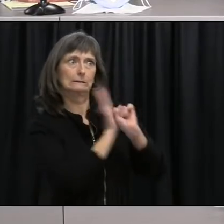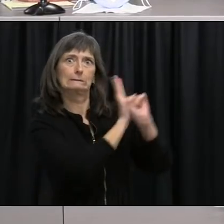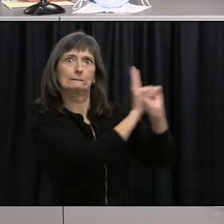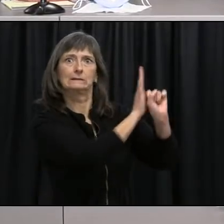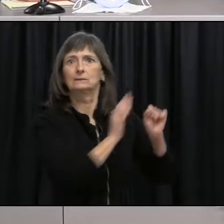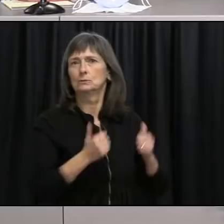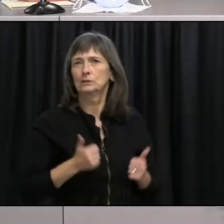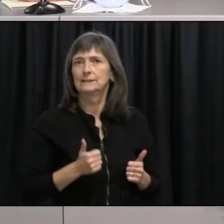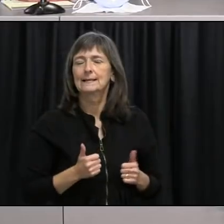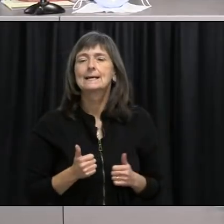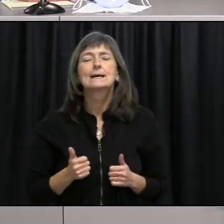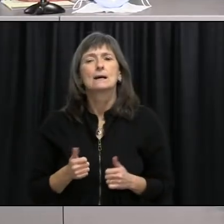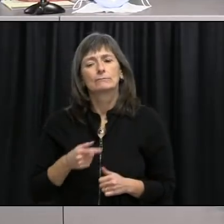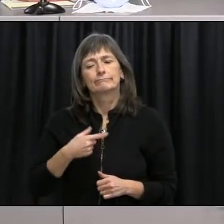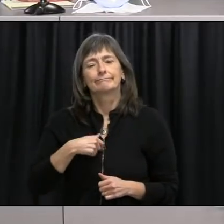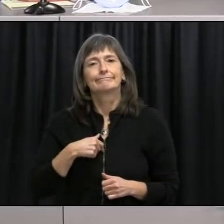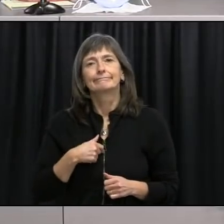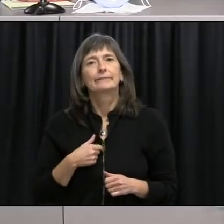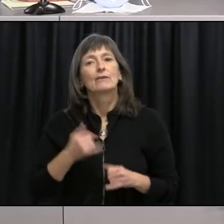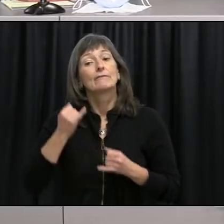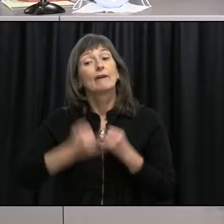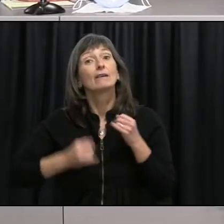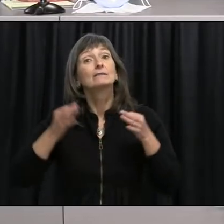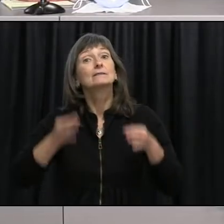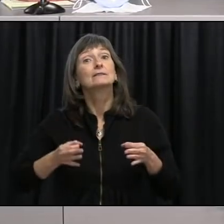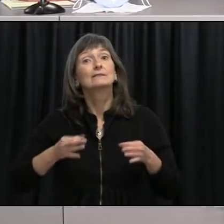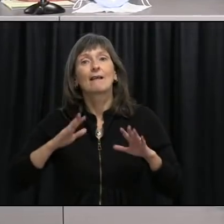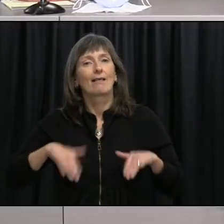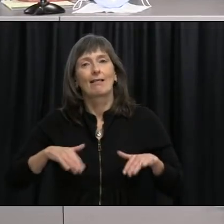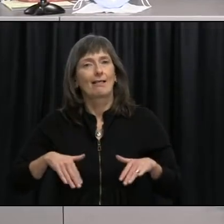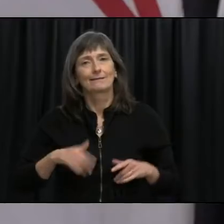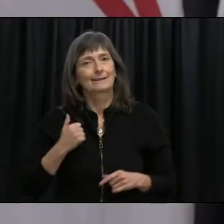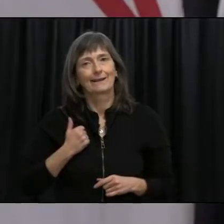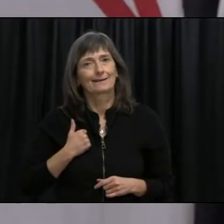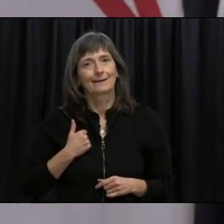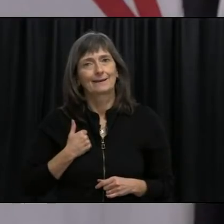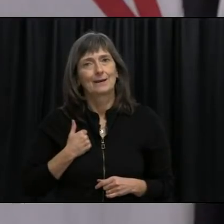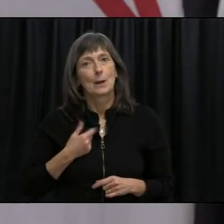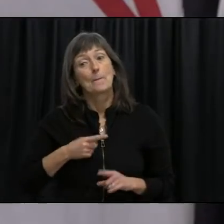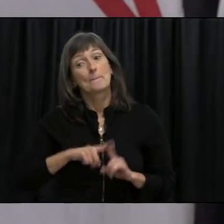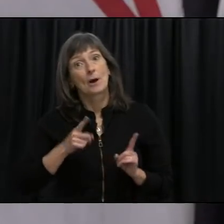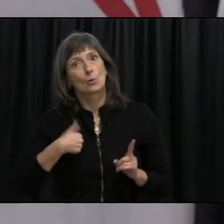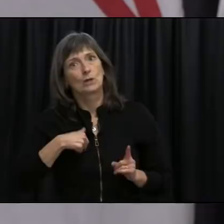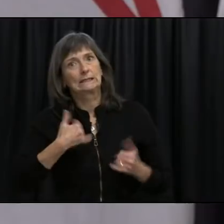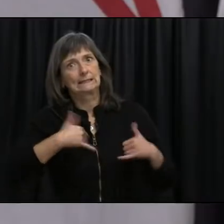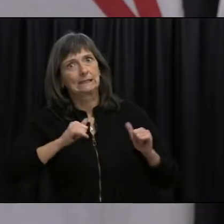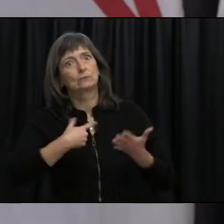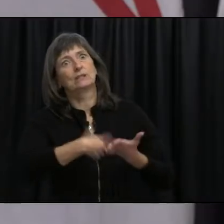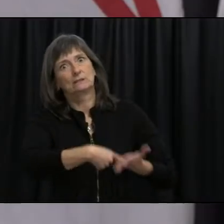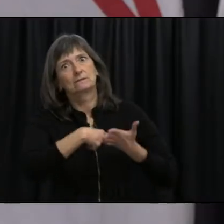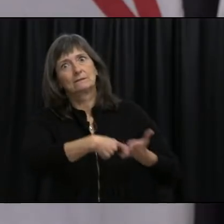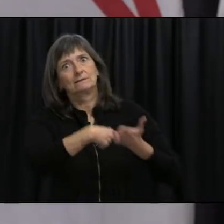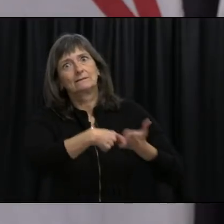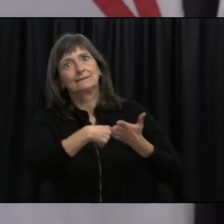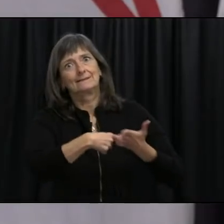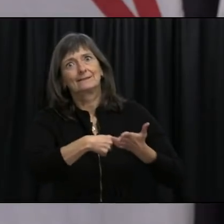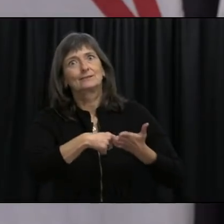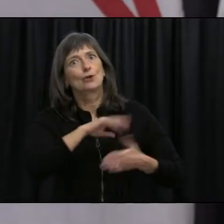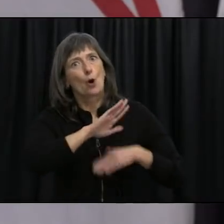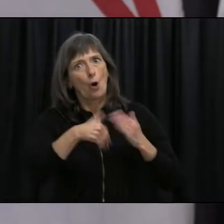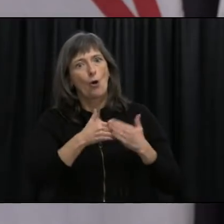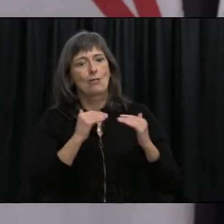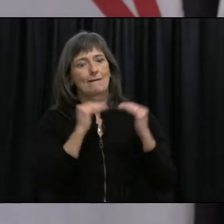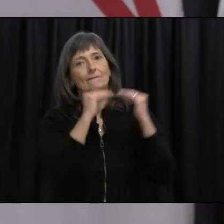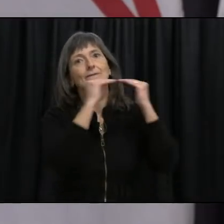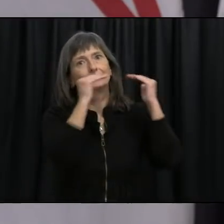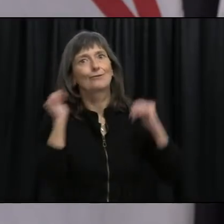is that no final decisions have been made on the distribution, but these are all things that are being talked about at all the tables across the